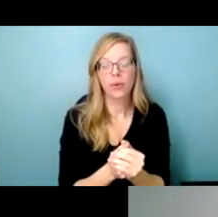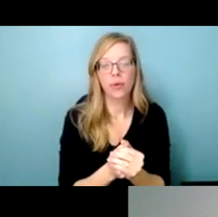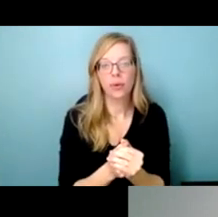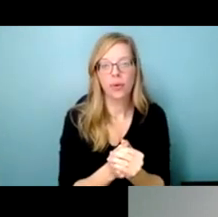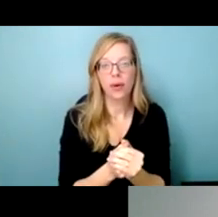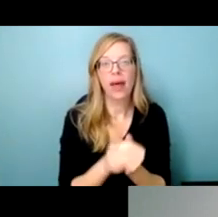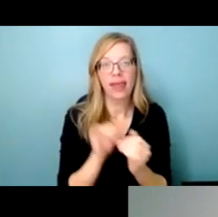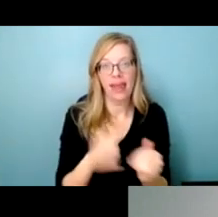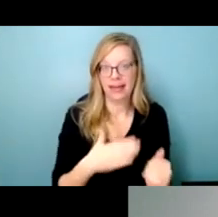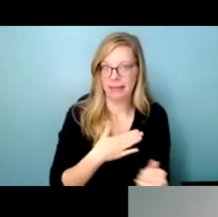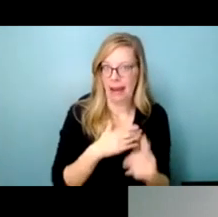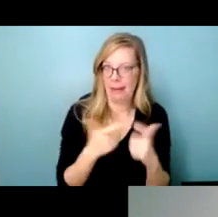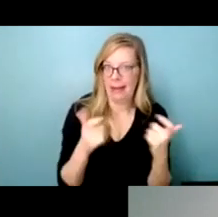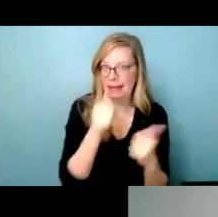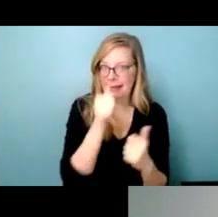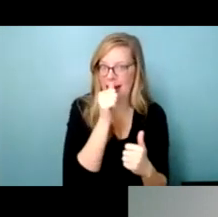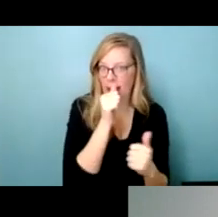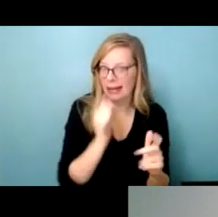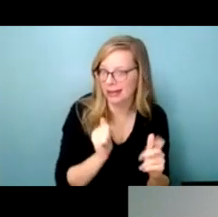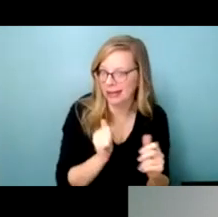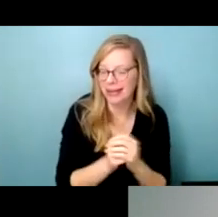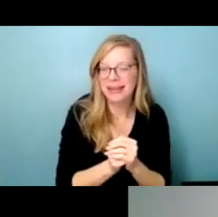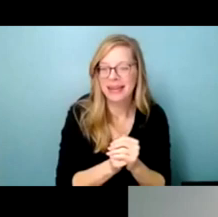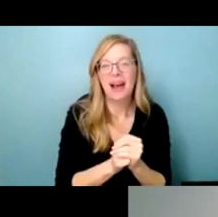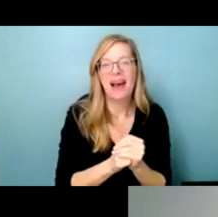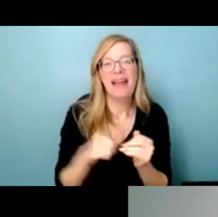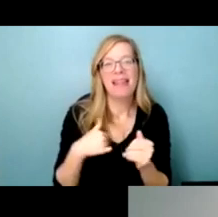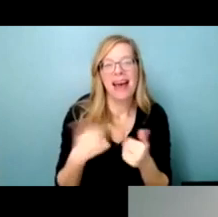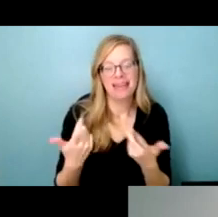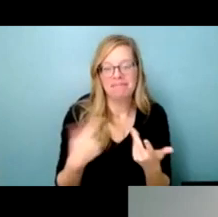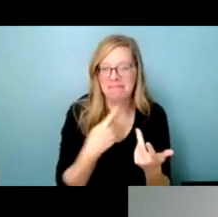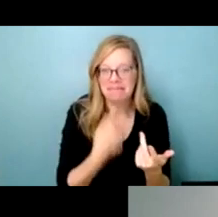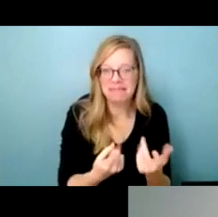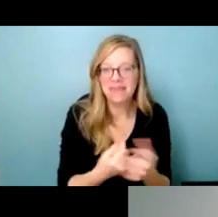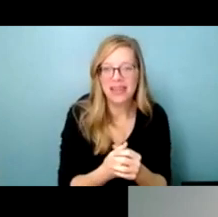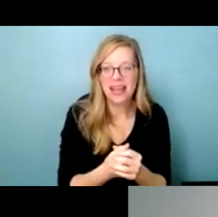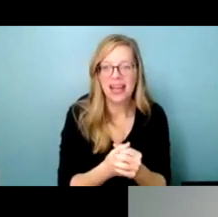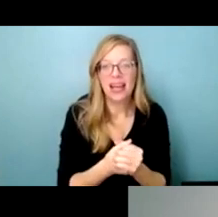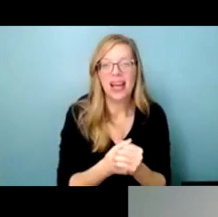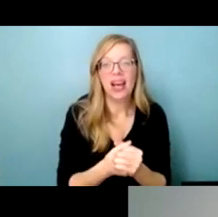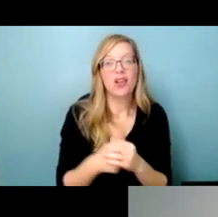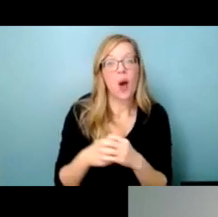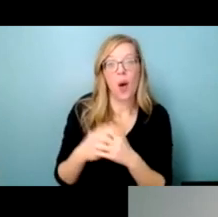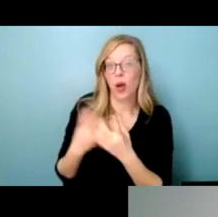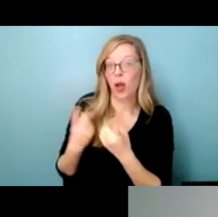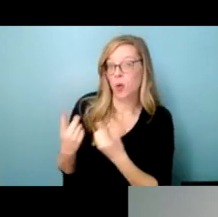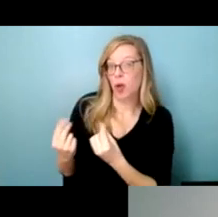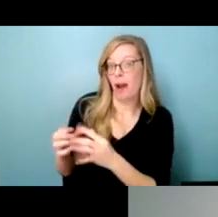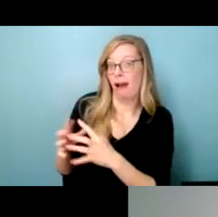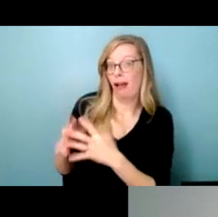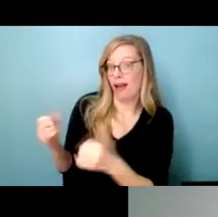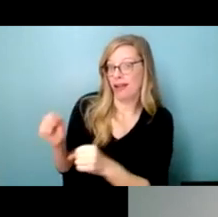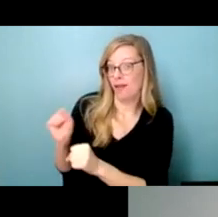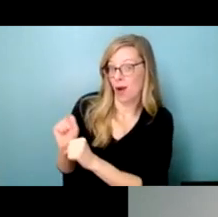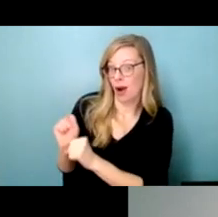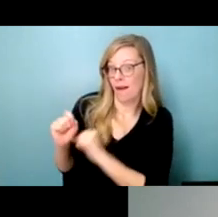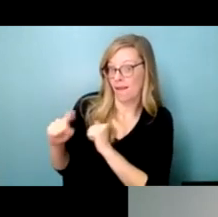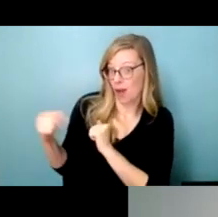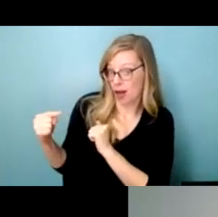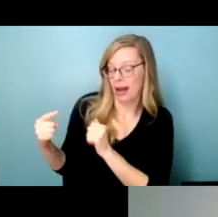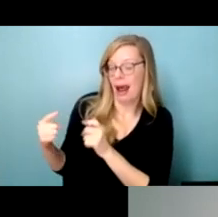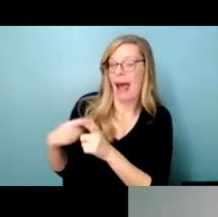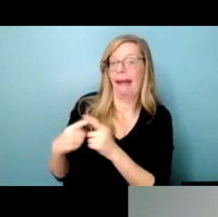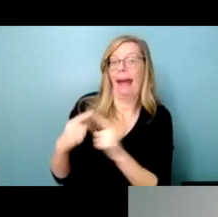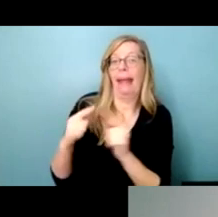big secret that I bring to the table here today, and that's doing a bunch of work before you get funding to do it, which